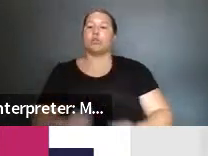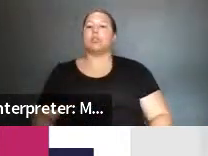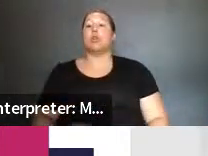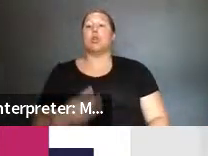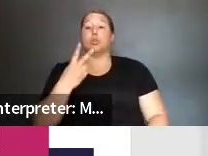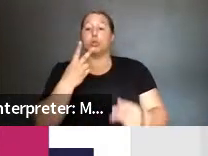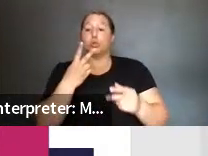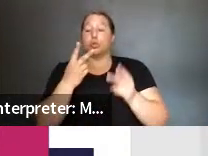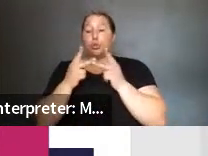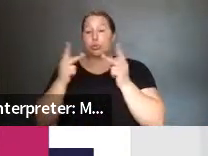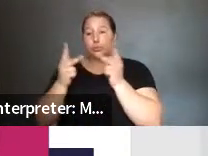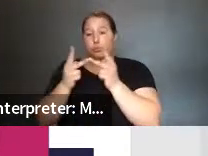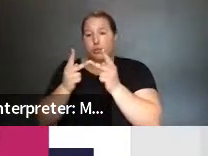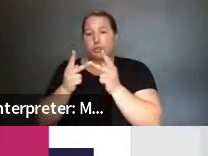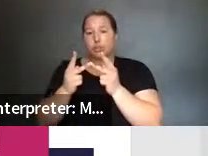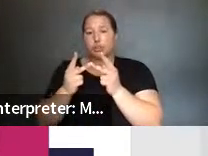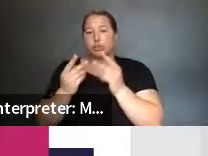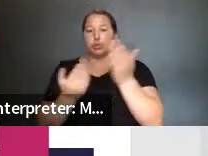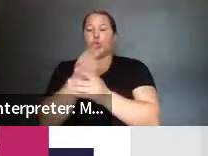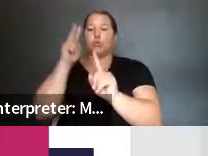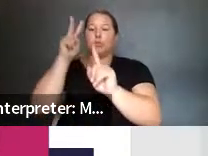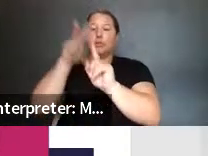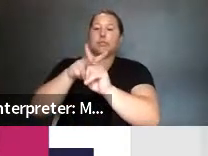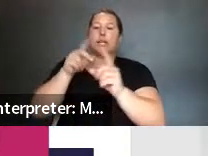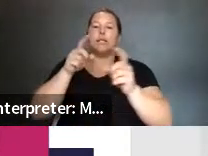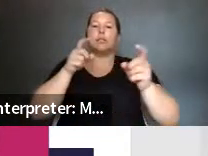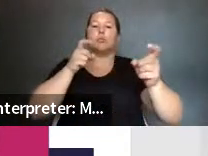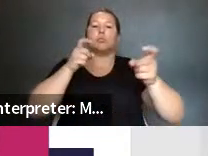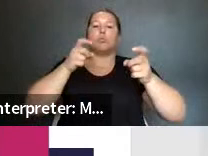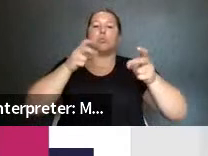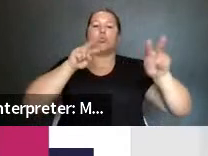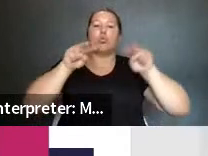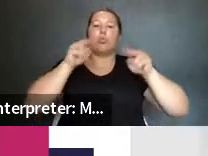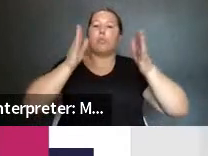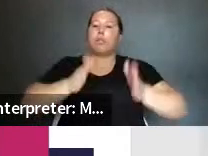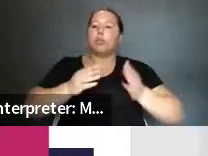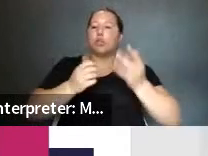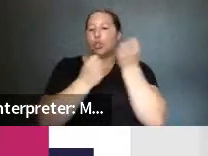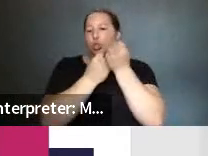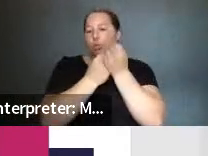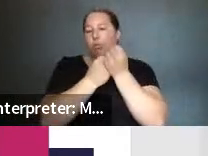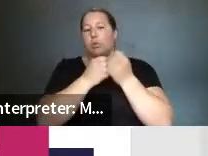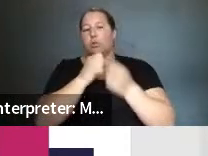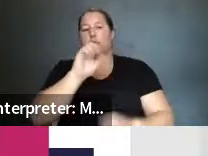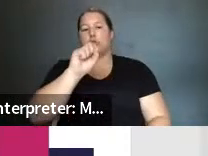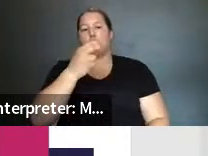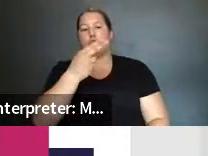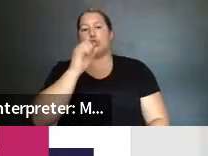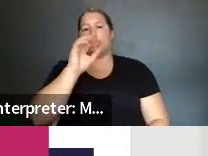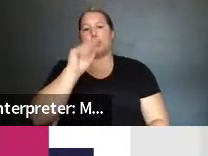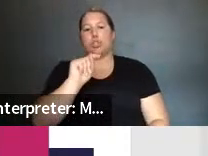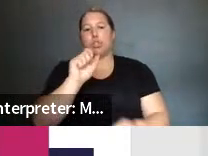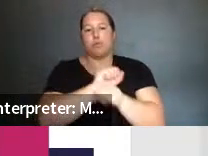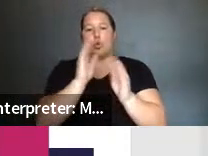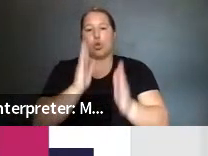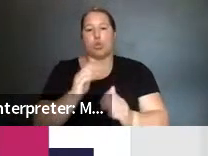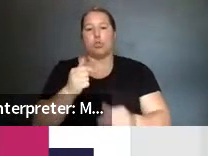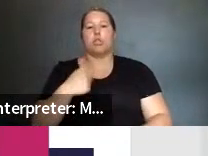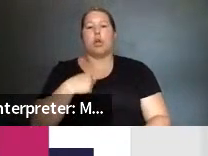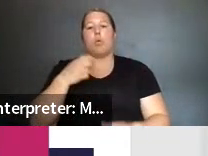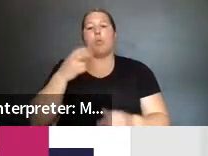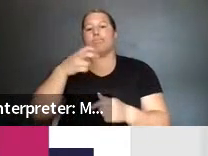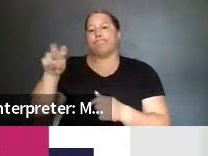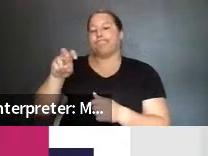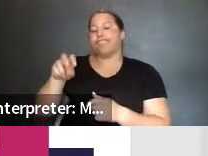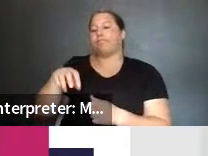positions where we have newly assigned supervisors to support the shift work. I will go back to the 13 full-time. Within